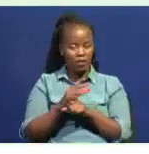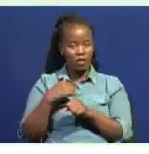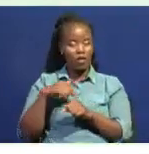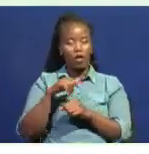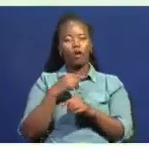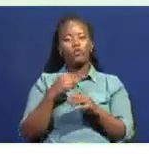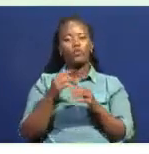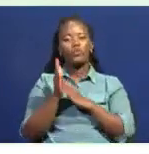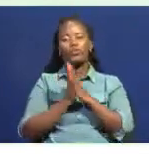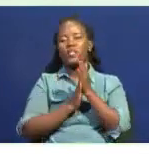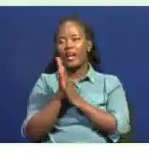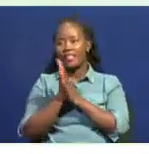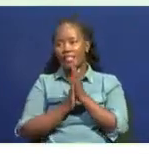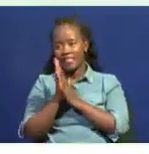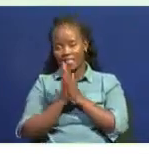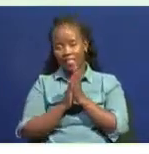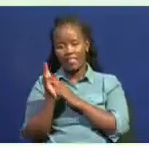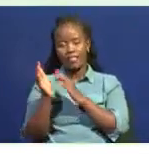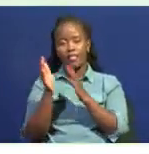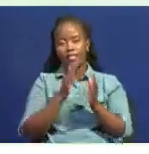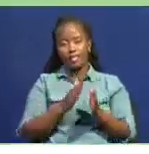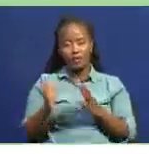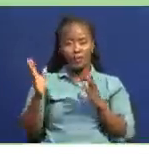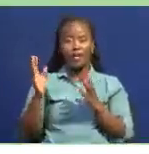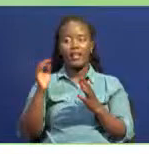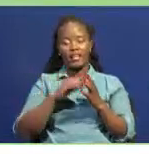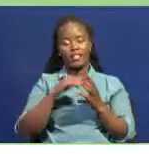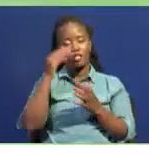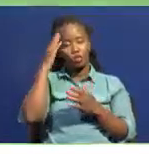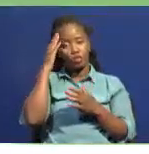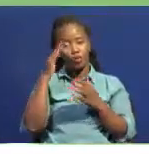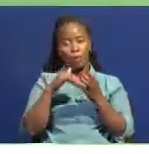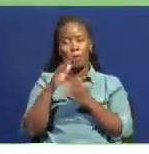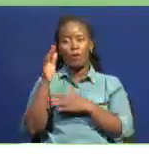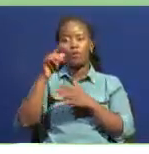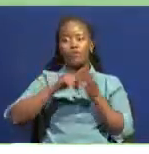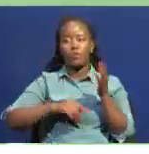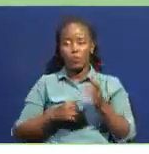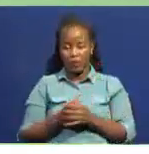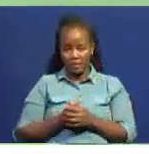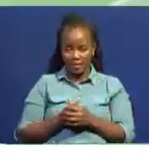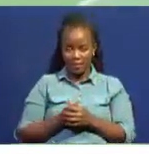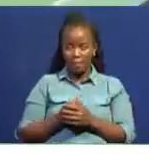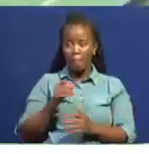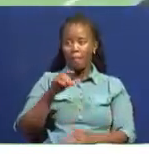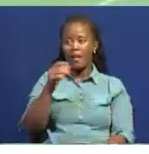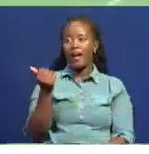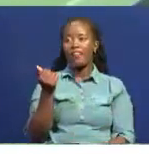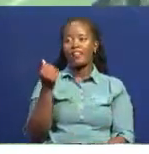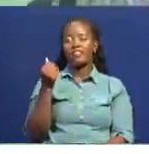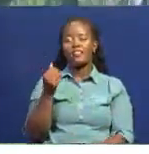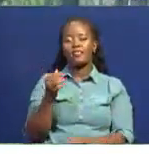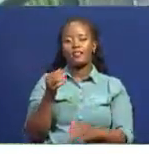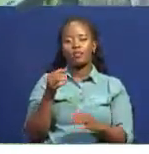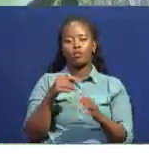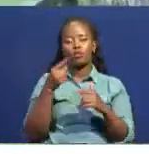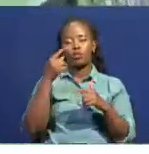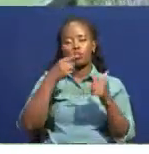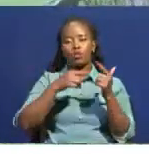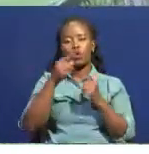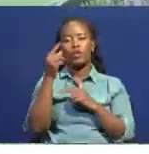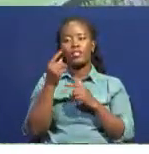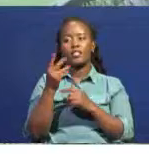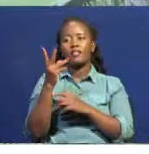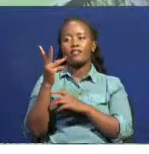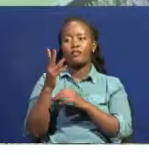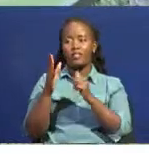board and do what we do best in UAE. Mike Mboya added a third in the 49th minute of the third quarter